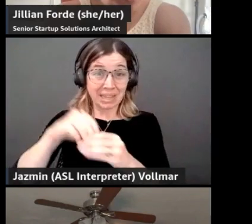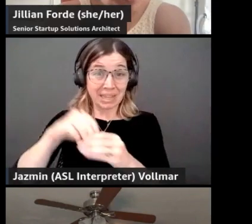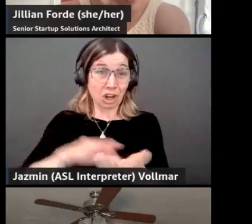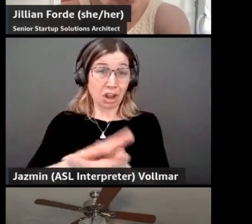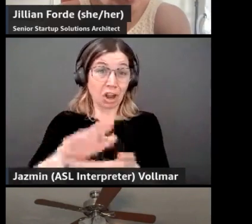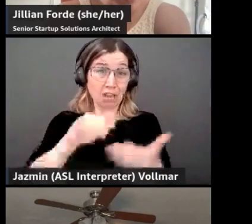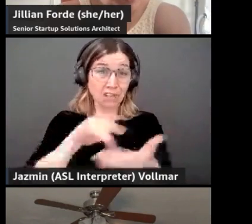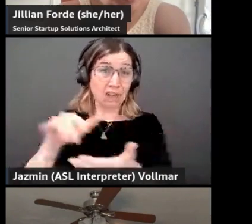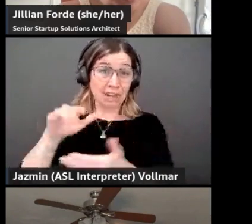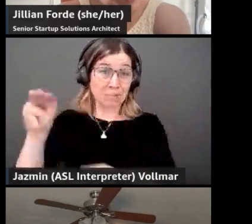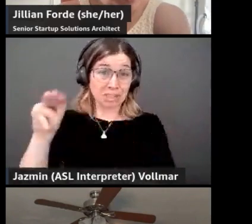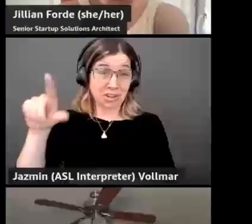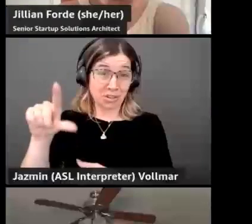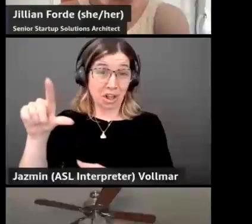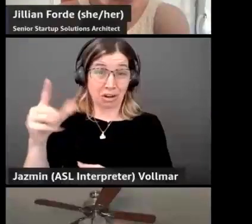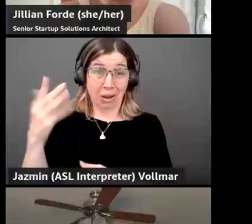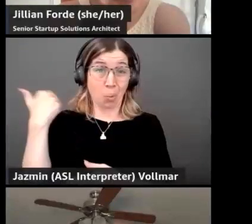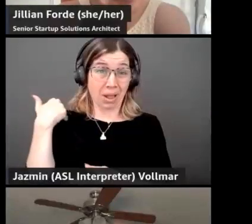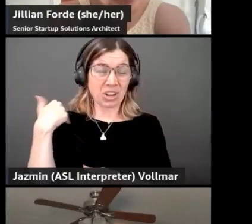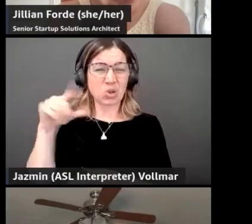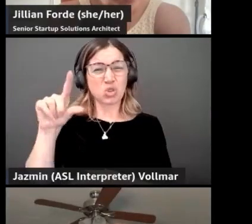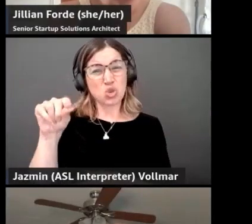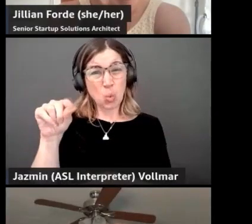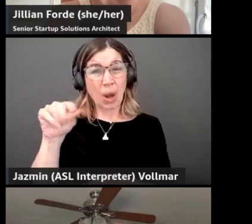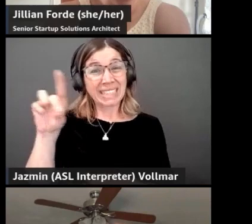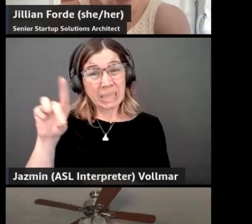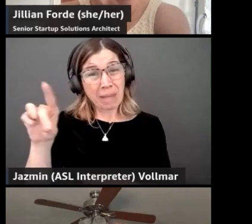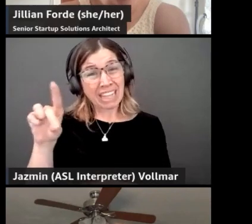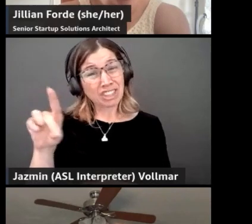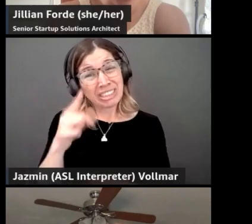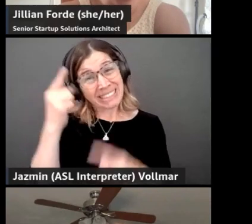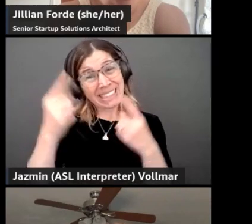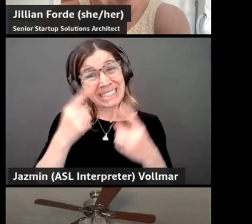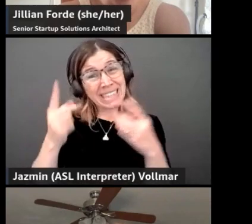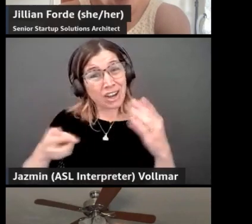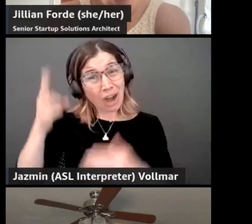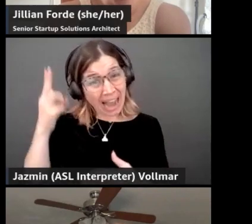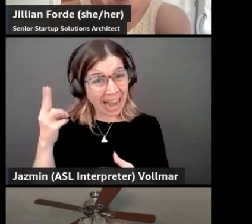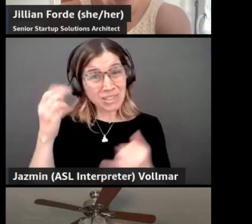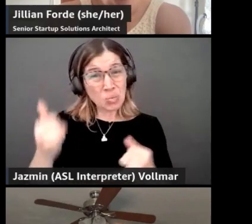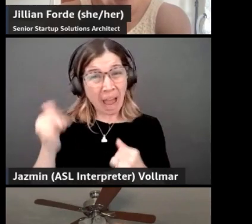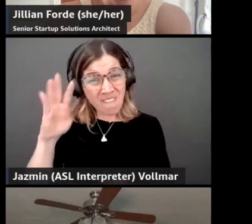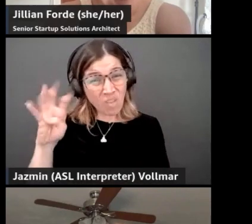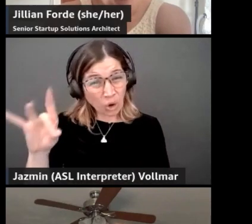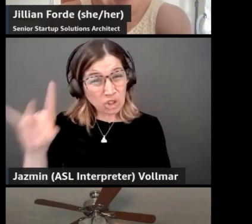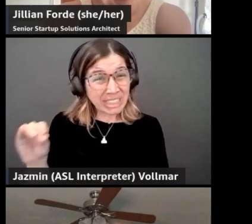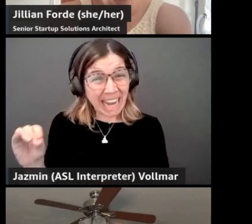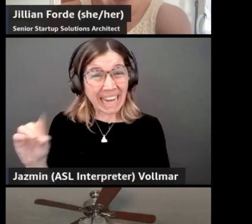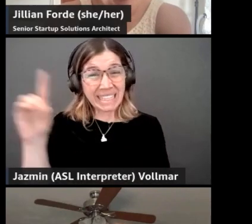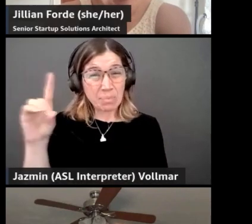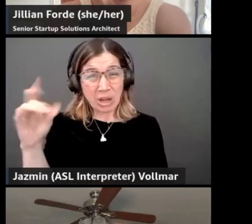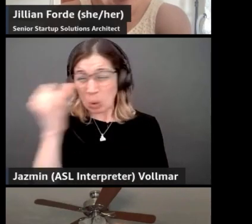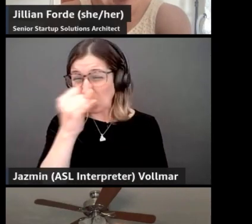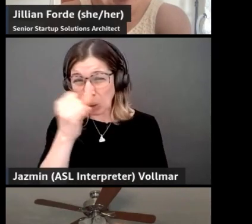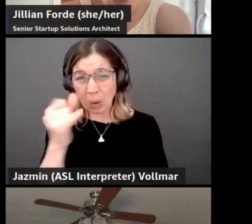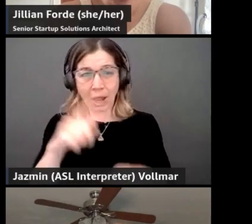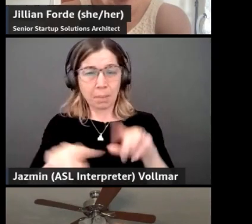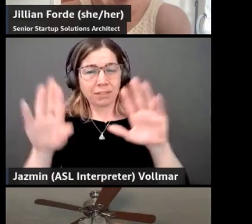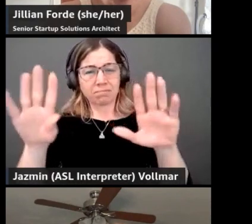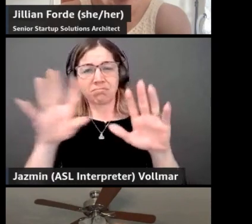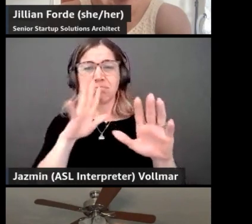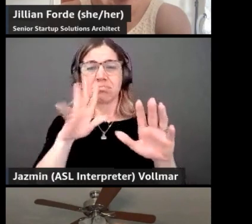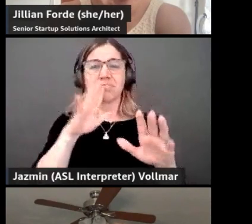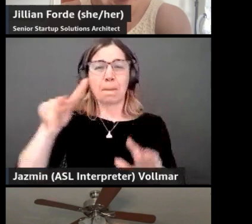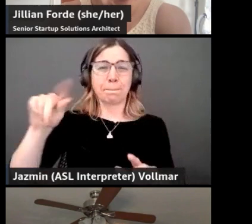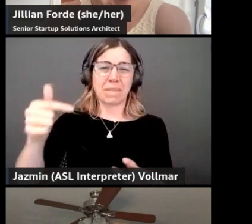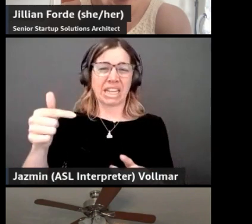or not, was a while ago, 20 dimensions was considered high. So it's really mind-blowing. But let's dive into where pgvector is and